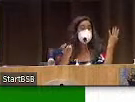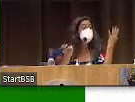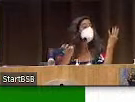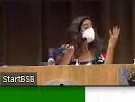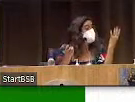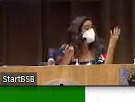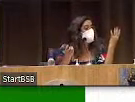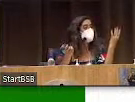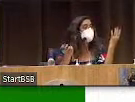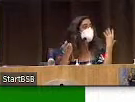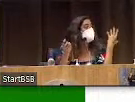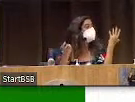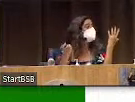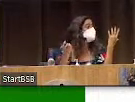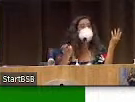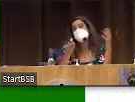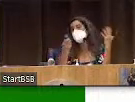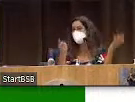And to